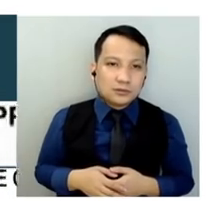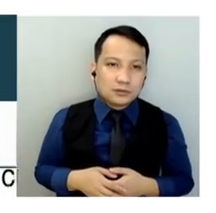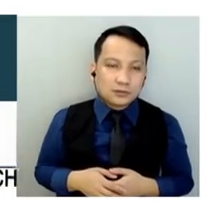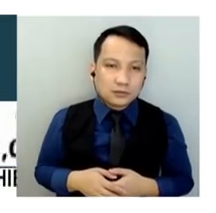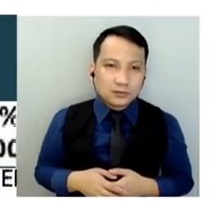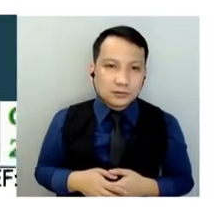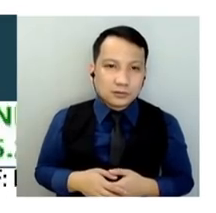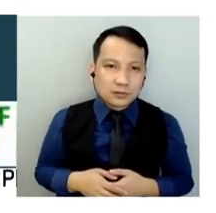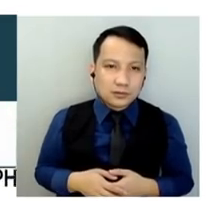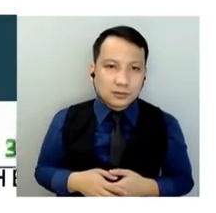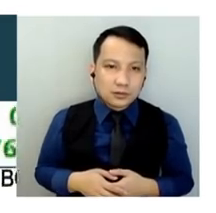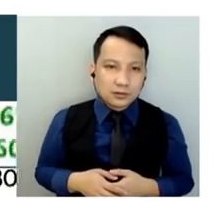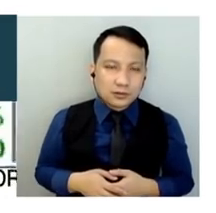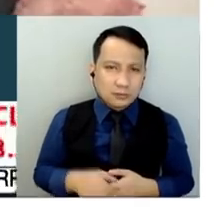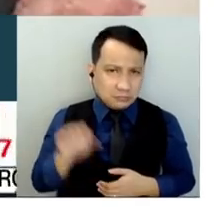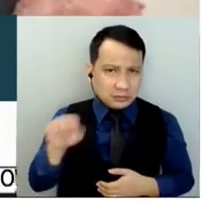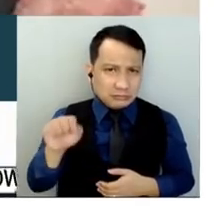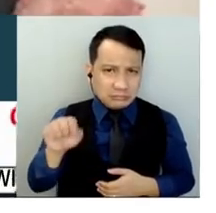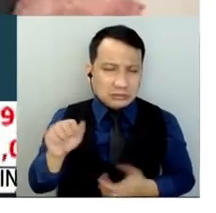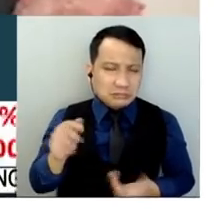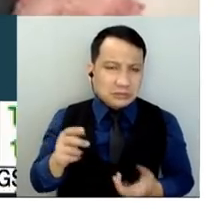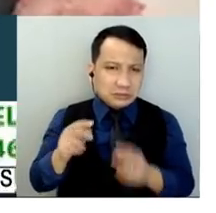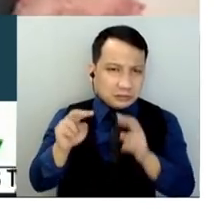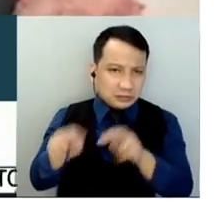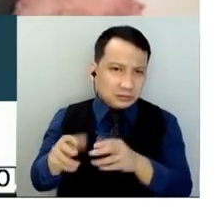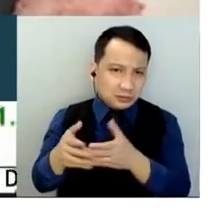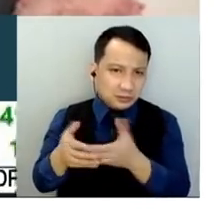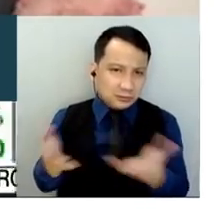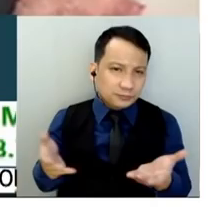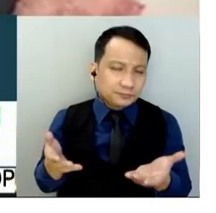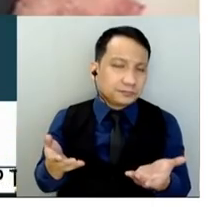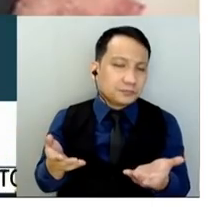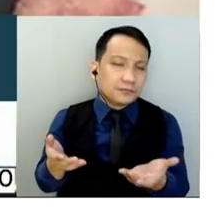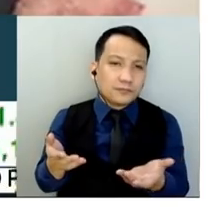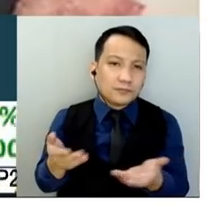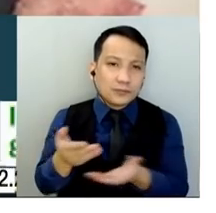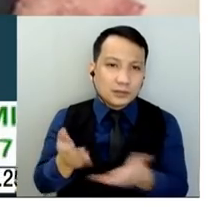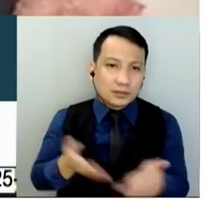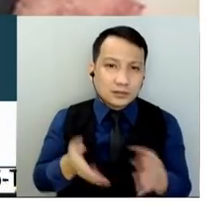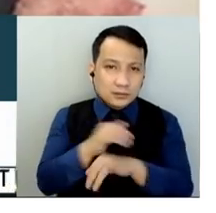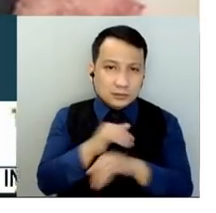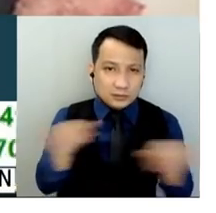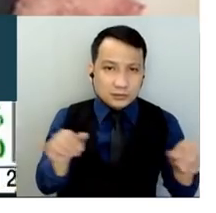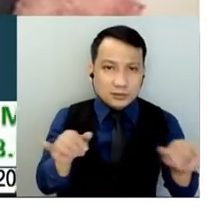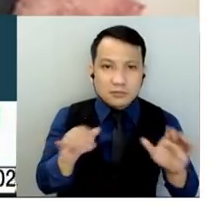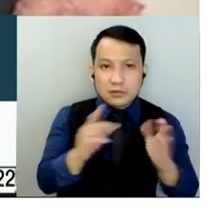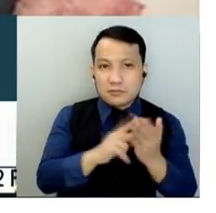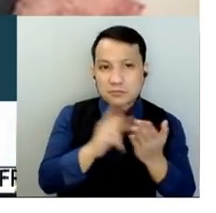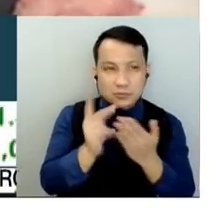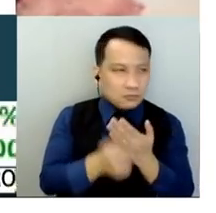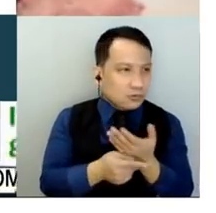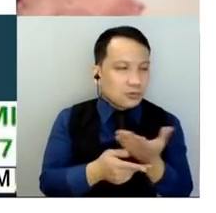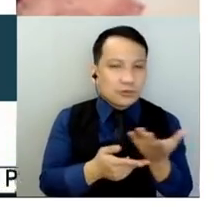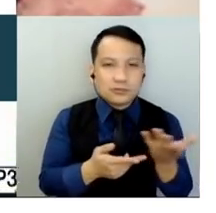Well, yeah, I mean, maybe as just like any other program,